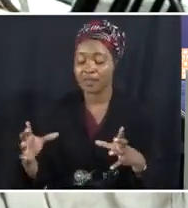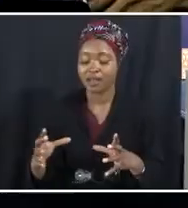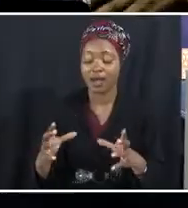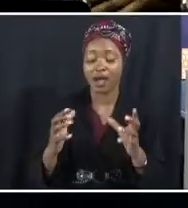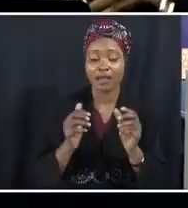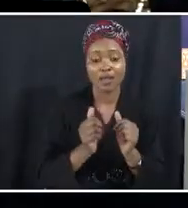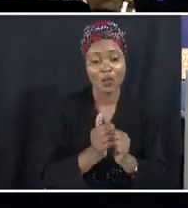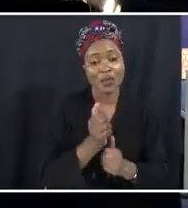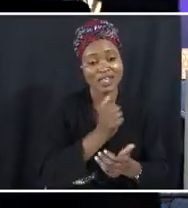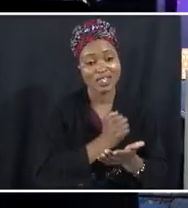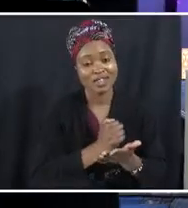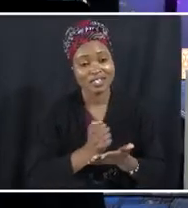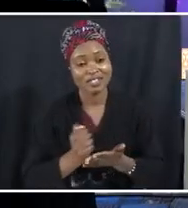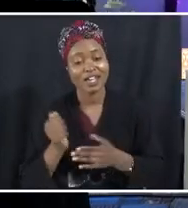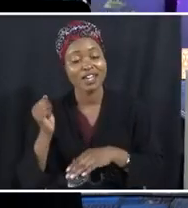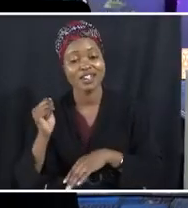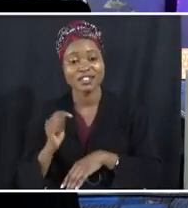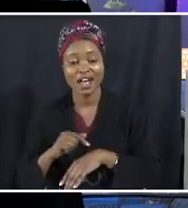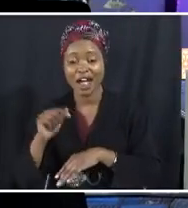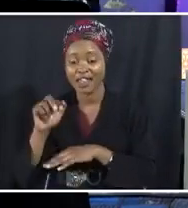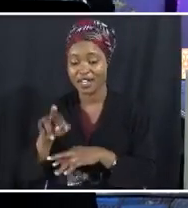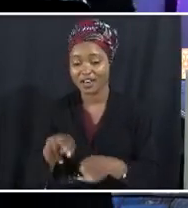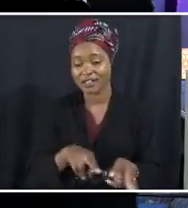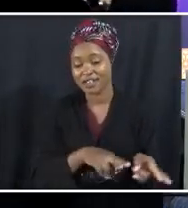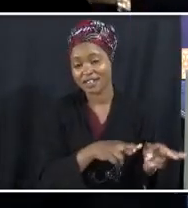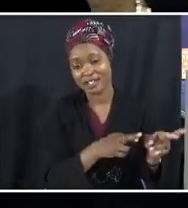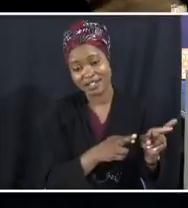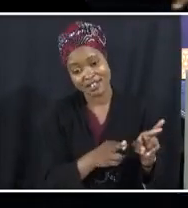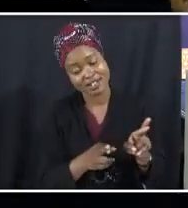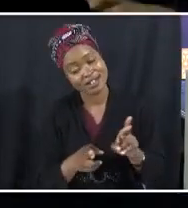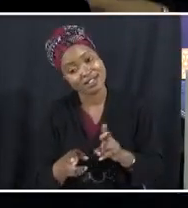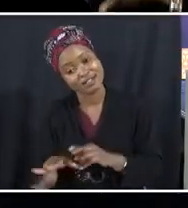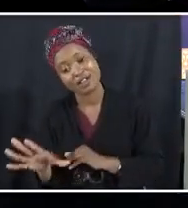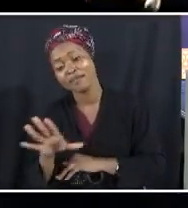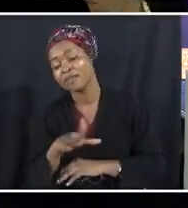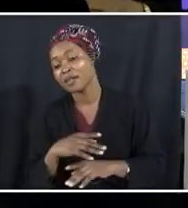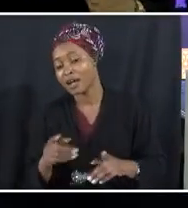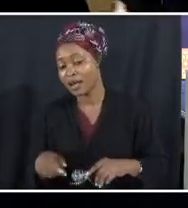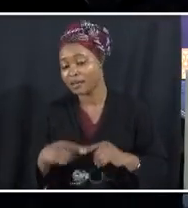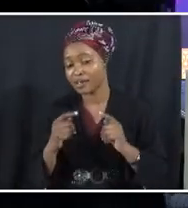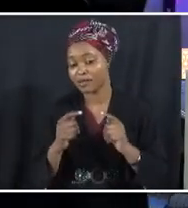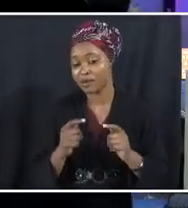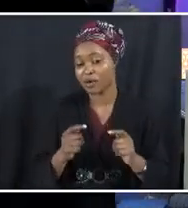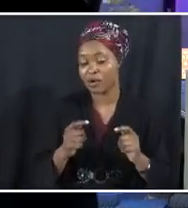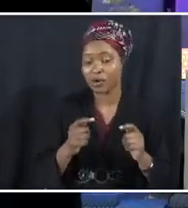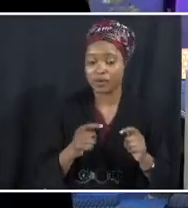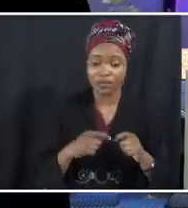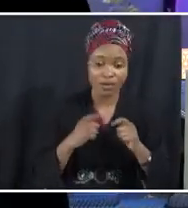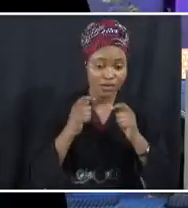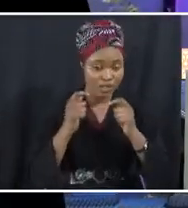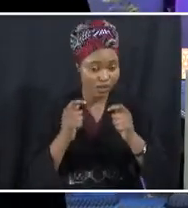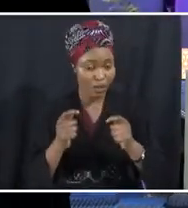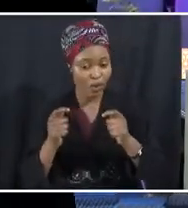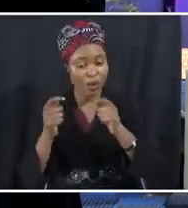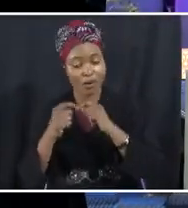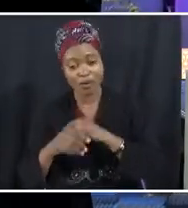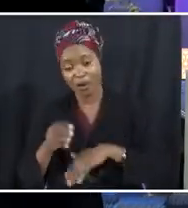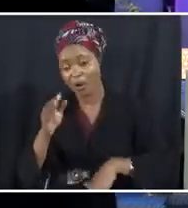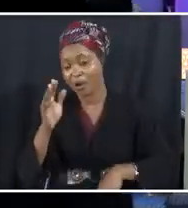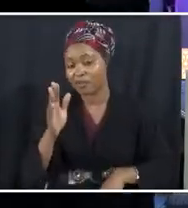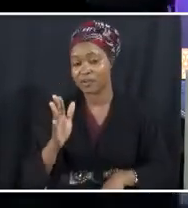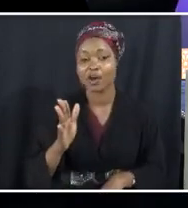river. Gather with the saints at the river that flows by the